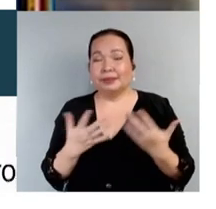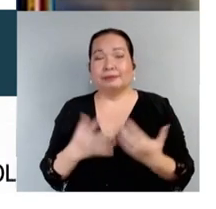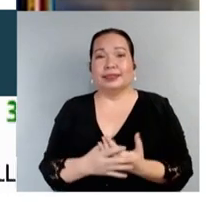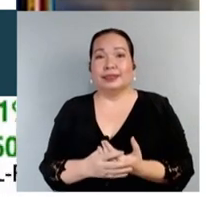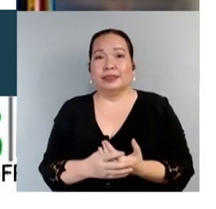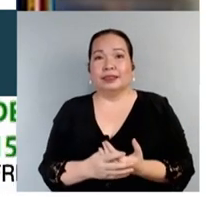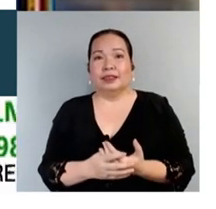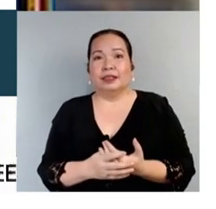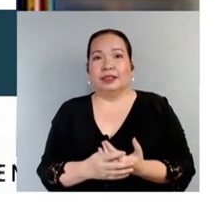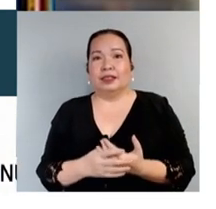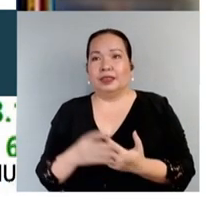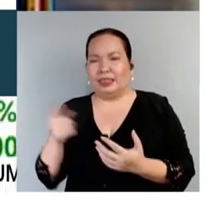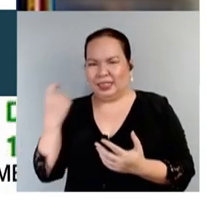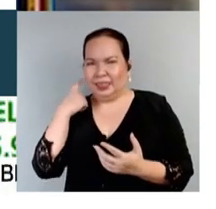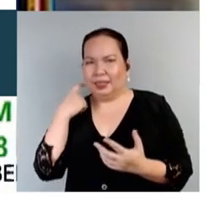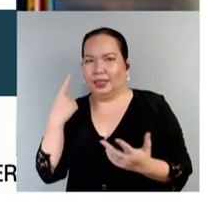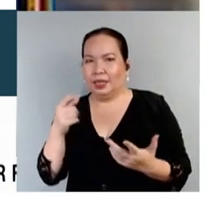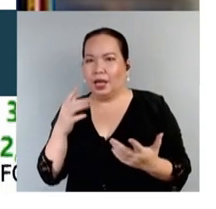short-circuiting the process,